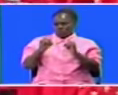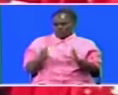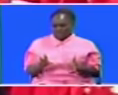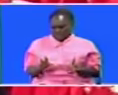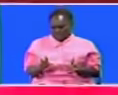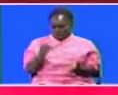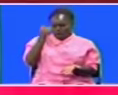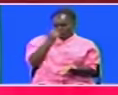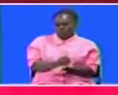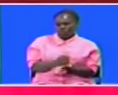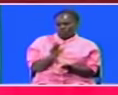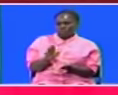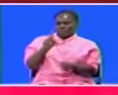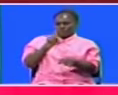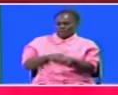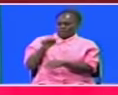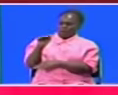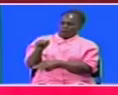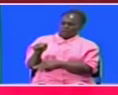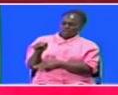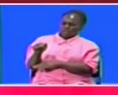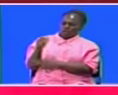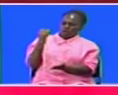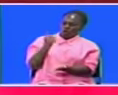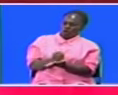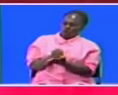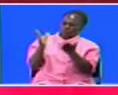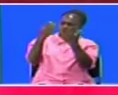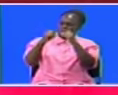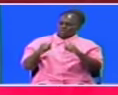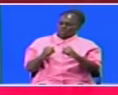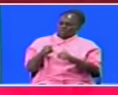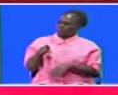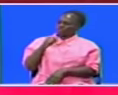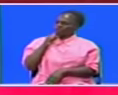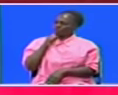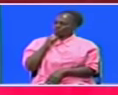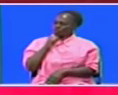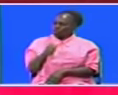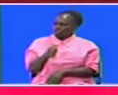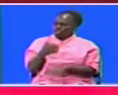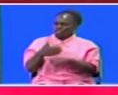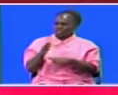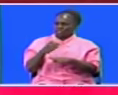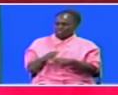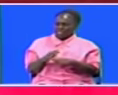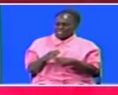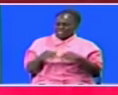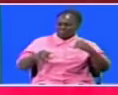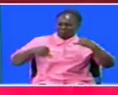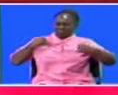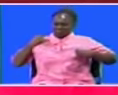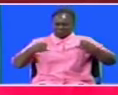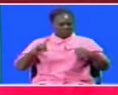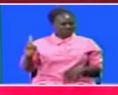he holds. When you ask for the office of president, you are not asking to be sent on a picnic. You